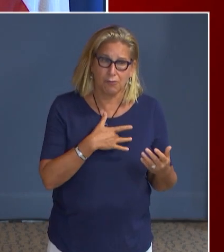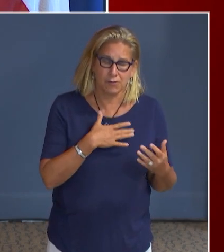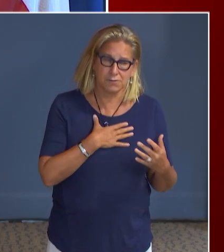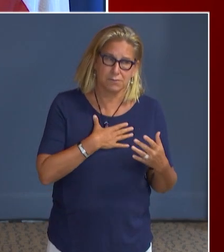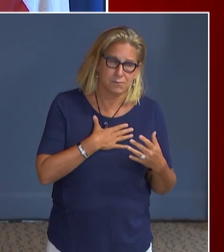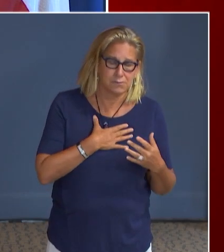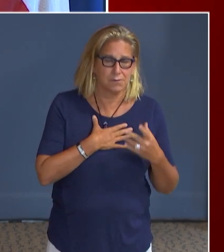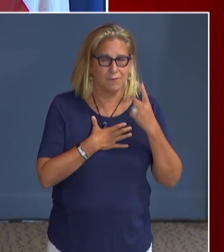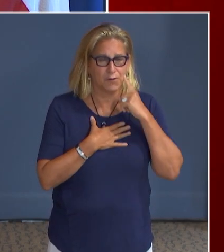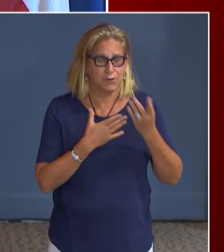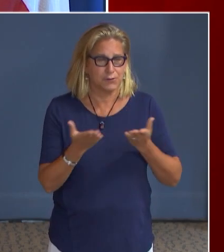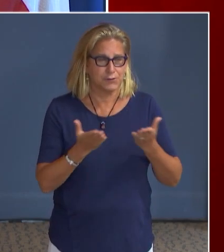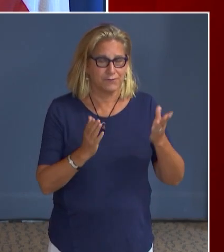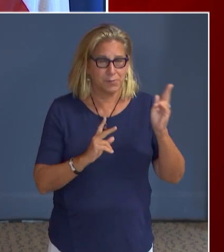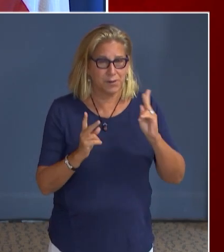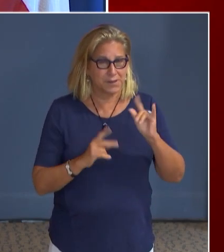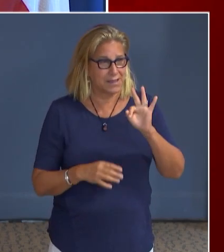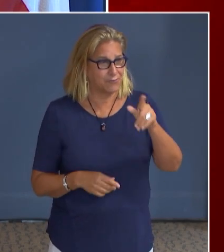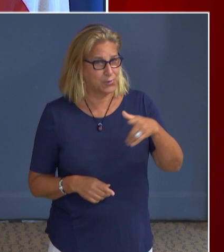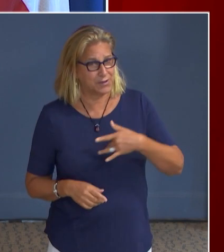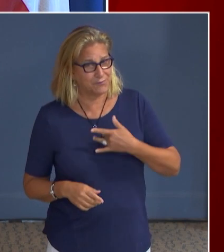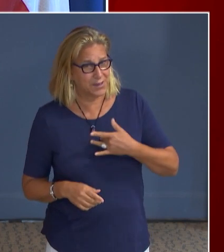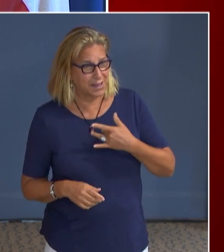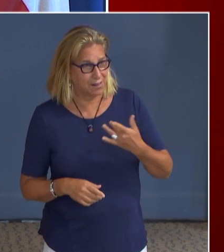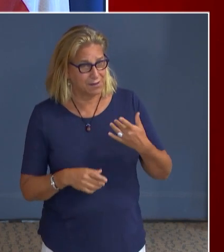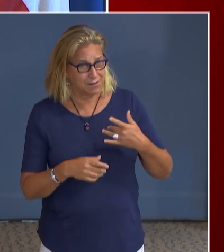miss your calling. Go to